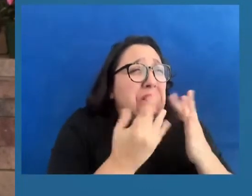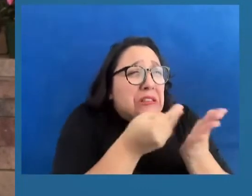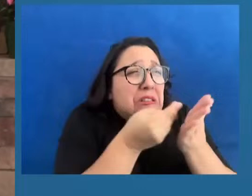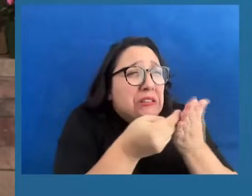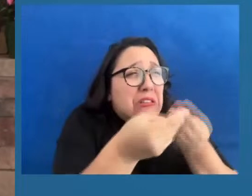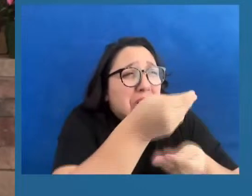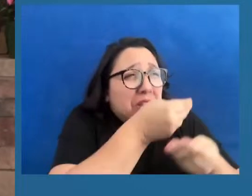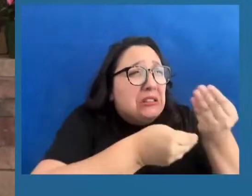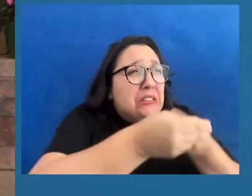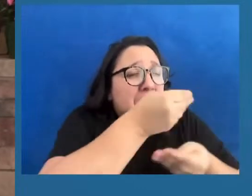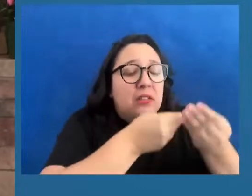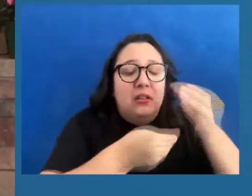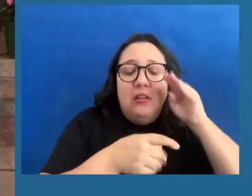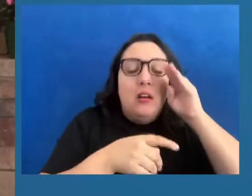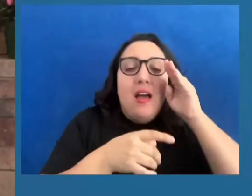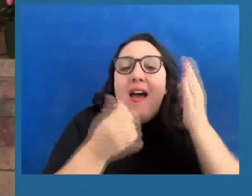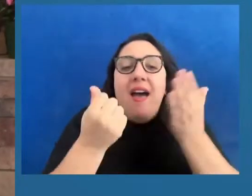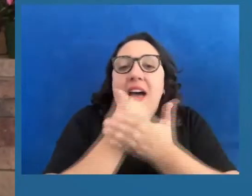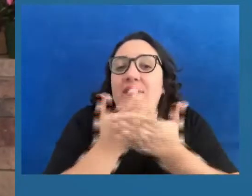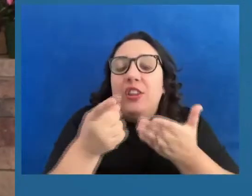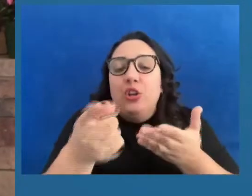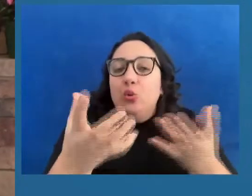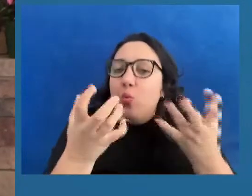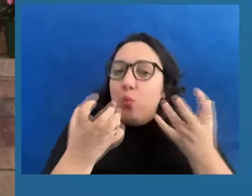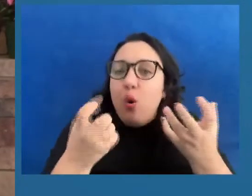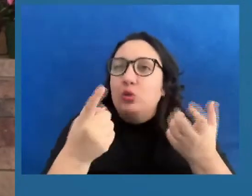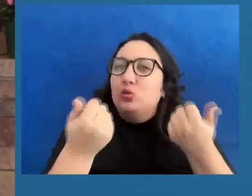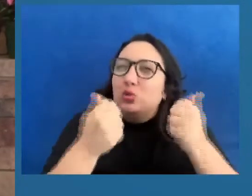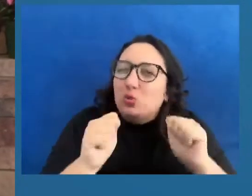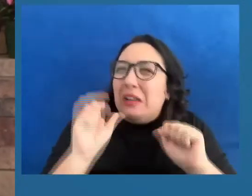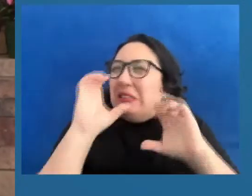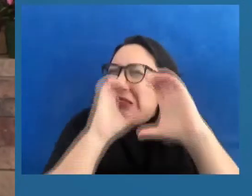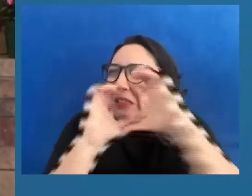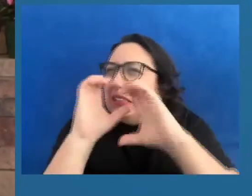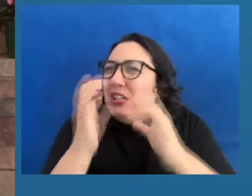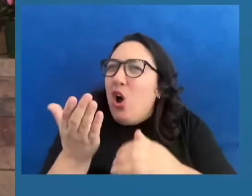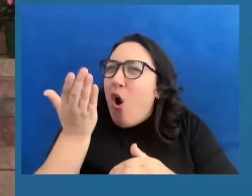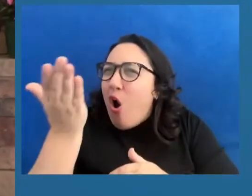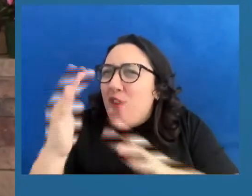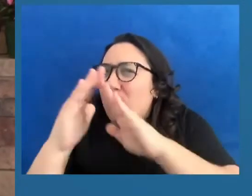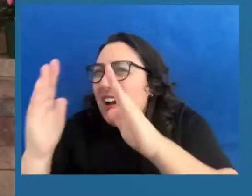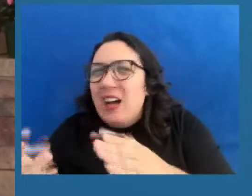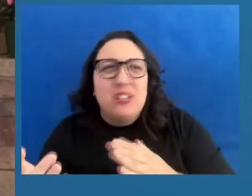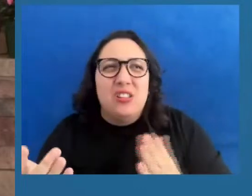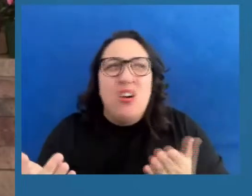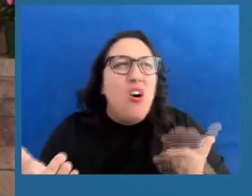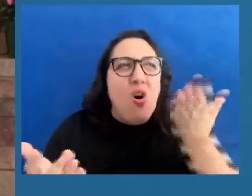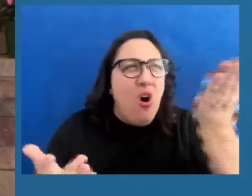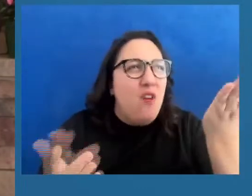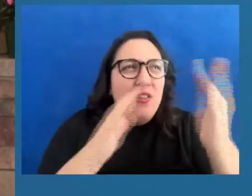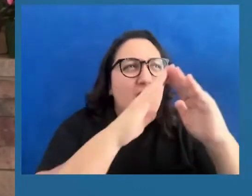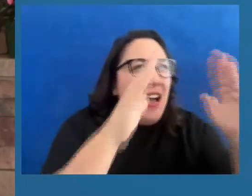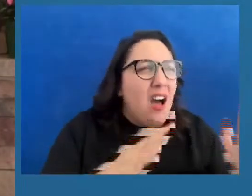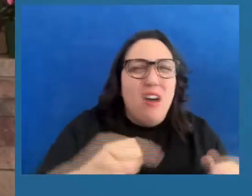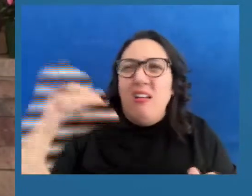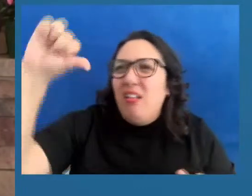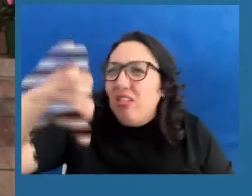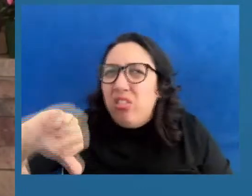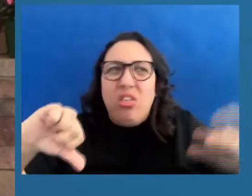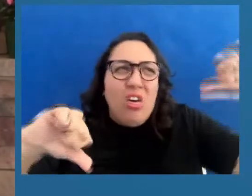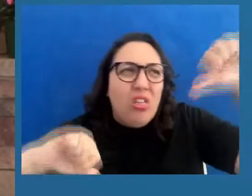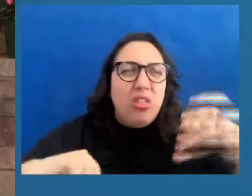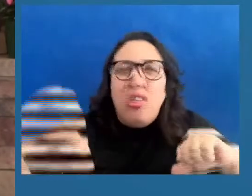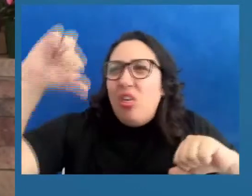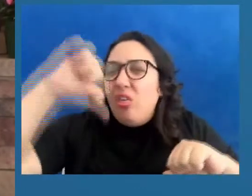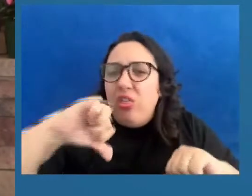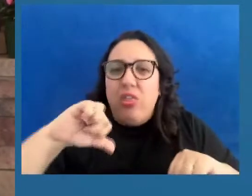dime you have and everything you're dedicated to, and you're trying to get out there and you're going and making offer after offer after offer, and you keep losing because there's